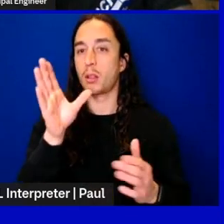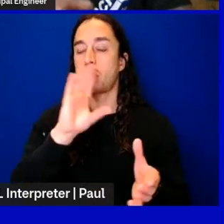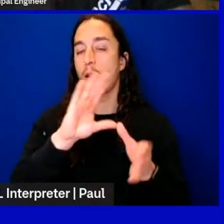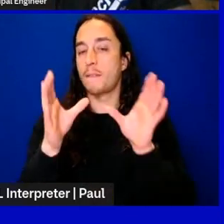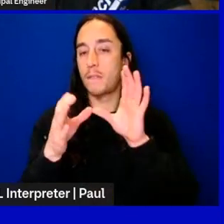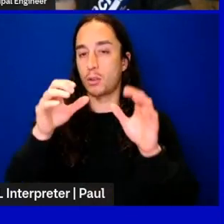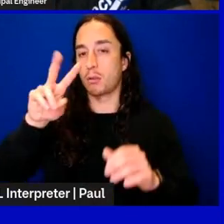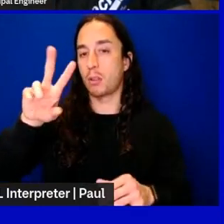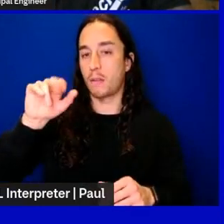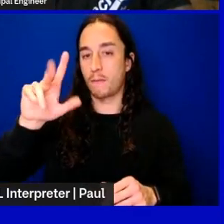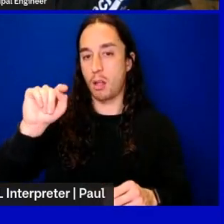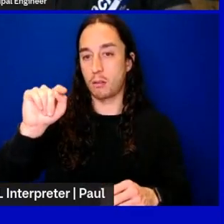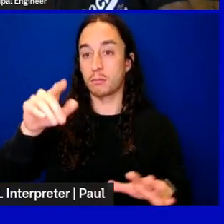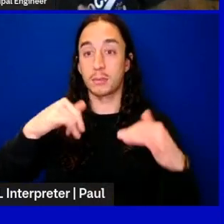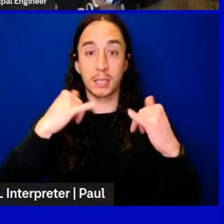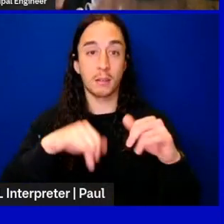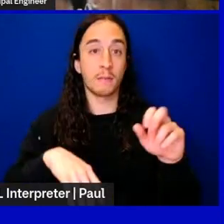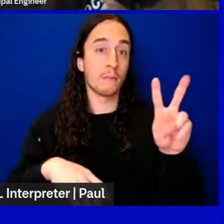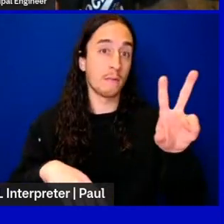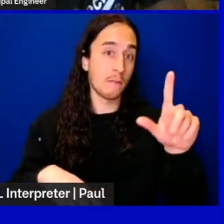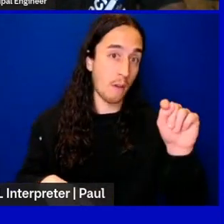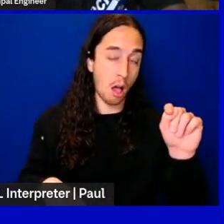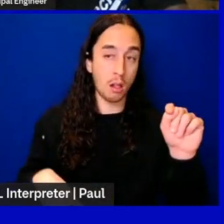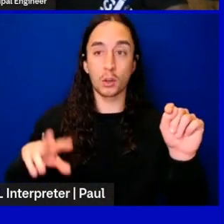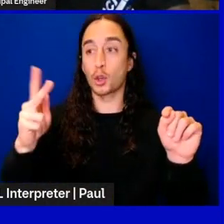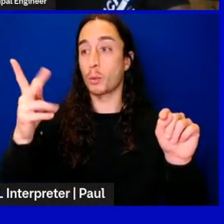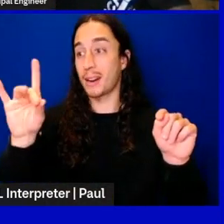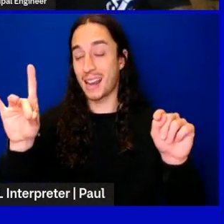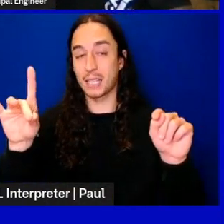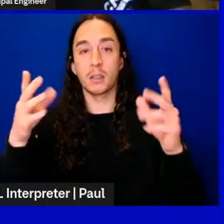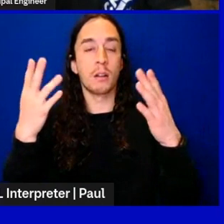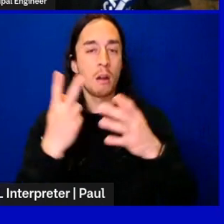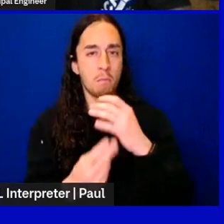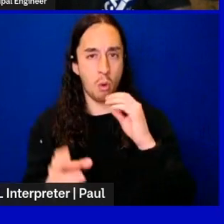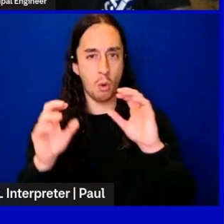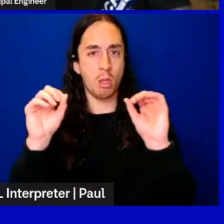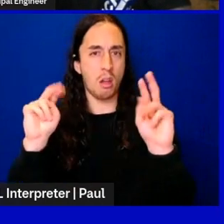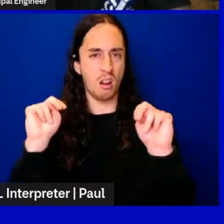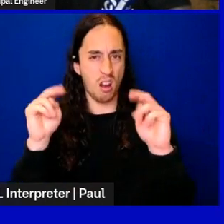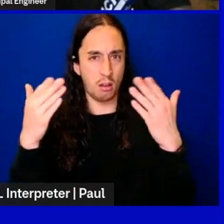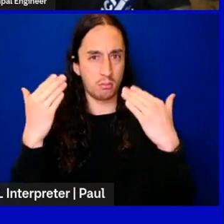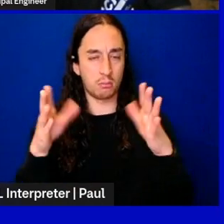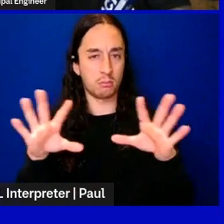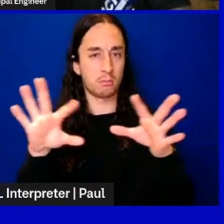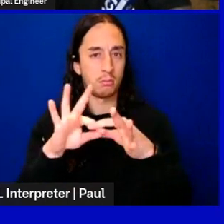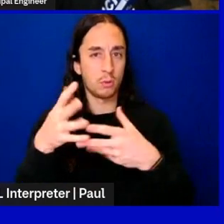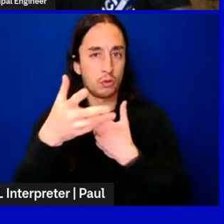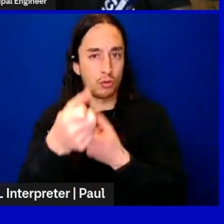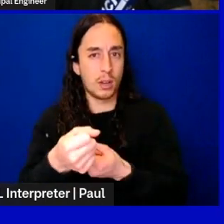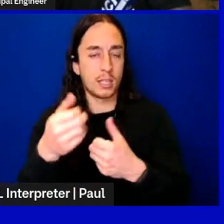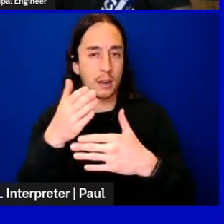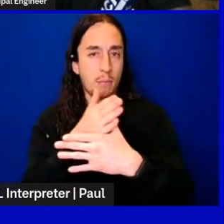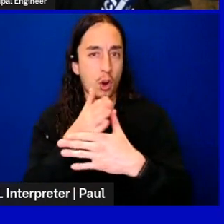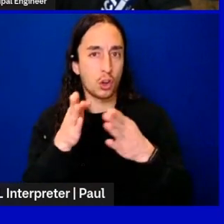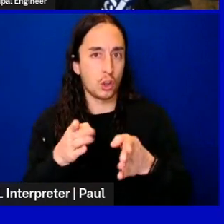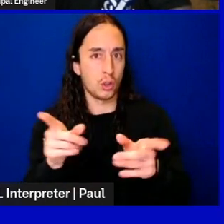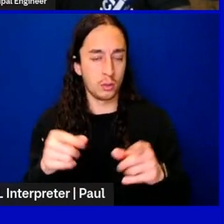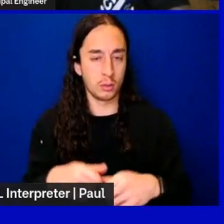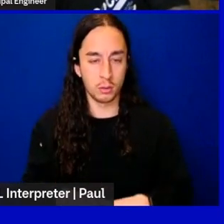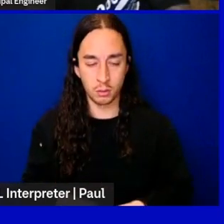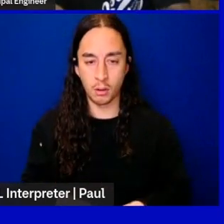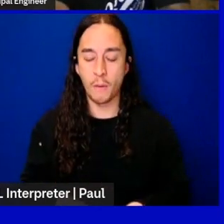Vault, and now Vault and Kubernetes are enabled, like they are a trusted partner with each other. Now, once